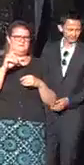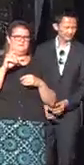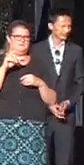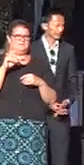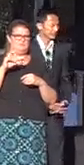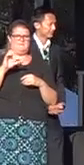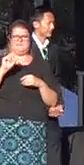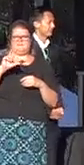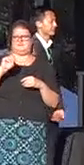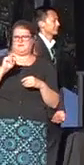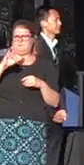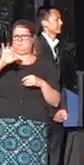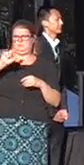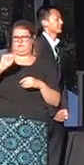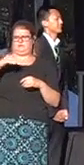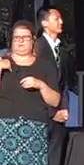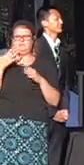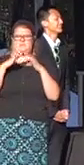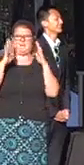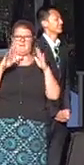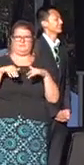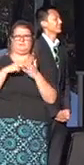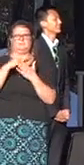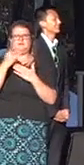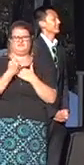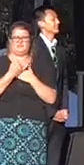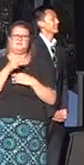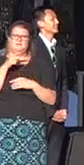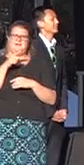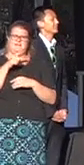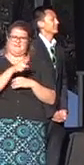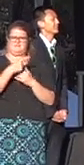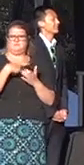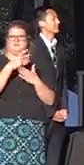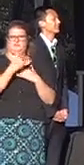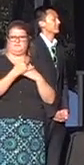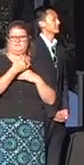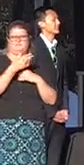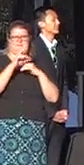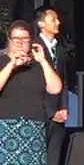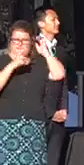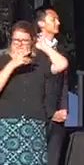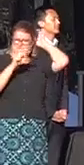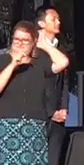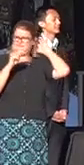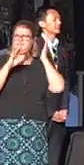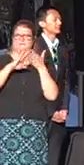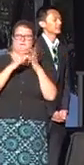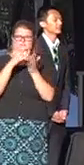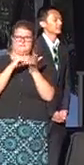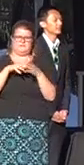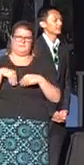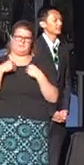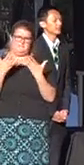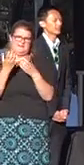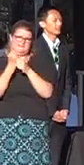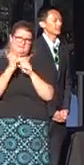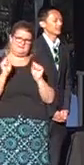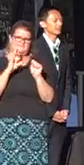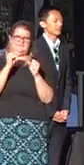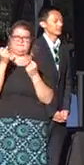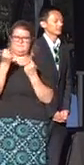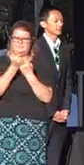Sunburst Youth Housing Project, a program of the San Diego LGBT Community Center that provides safe